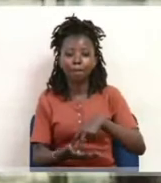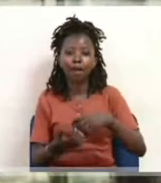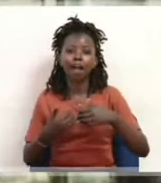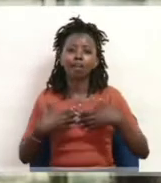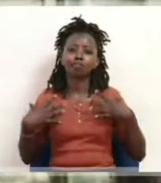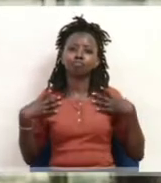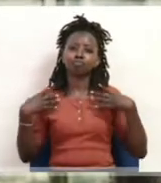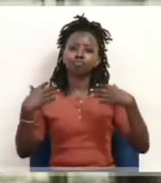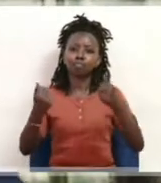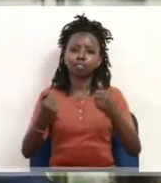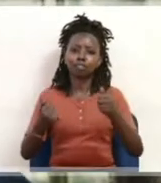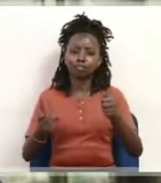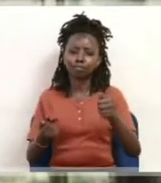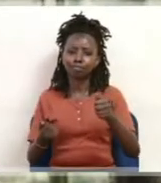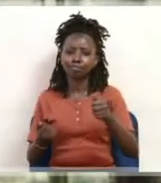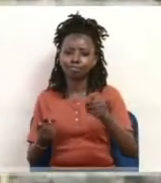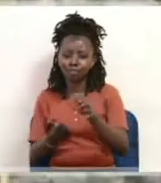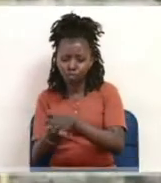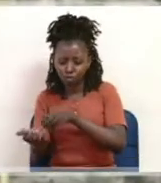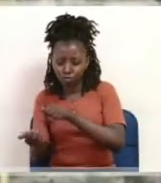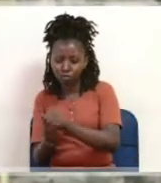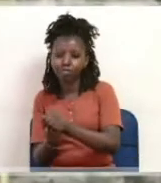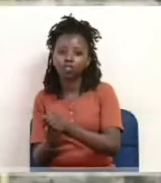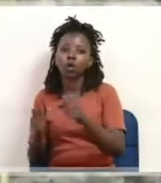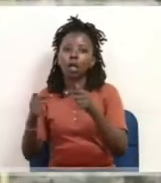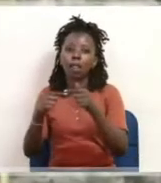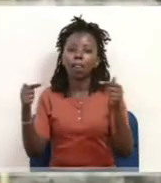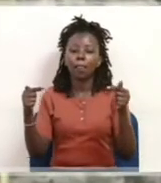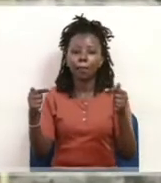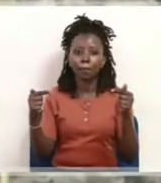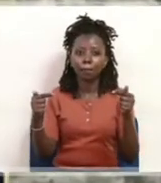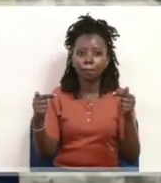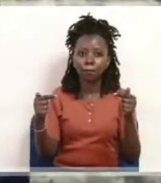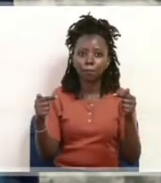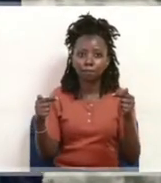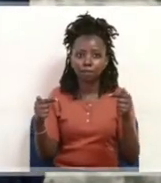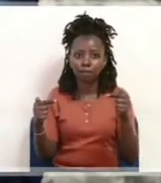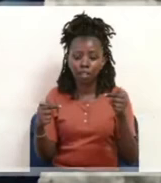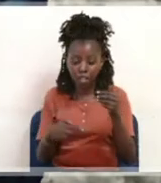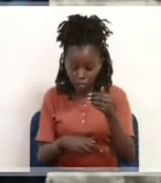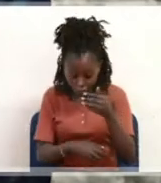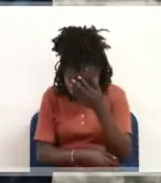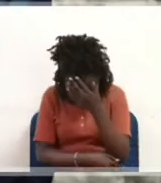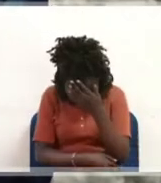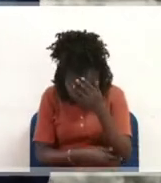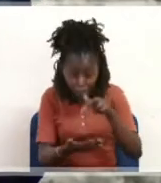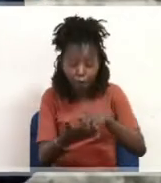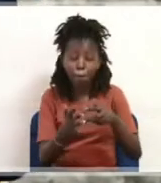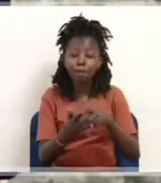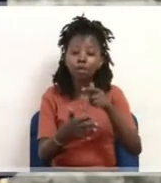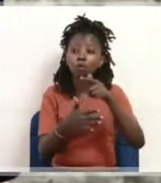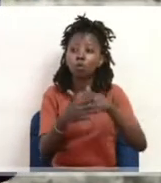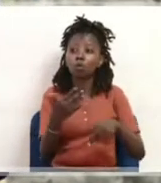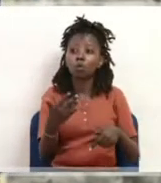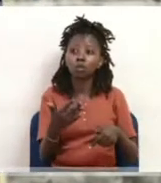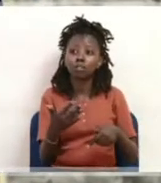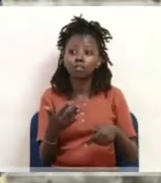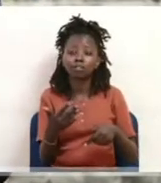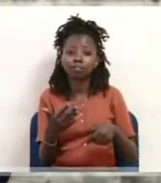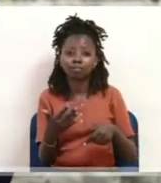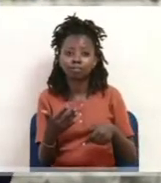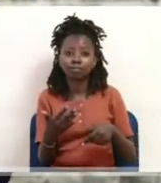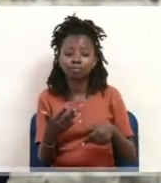to fight the enemy. Humility is an old English word that comes from worship. It means to ascribe worth. It means to